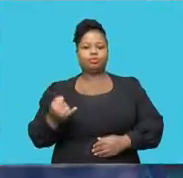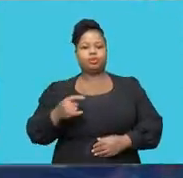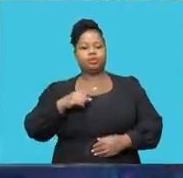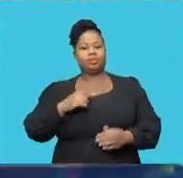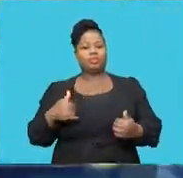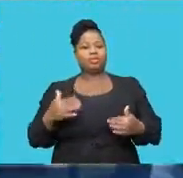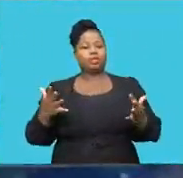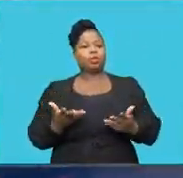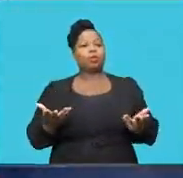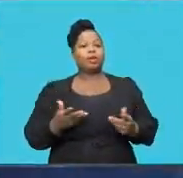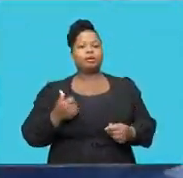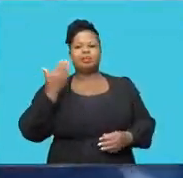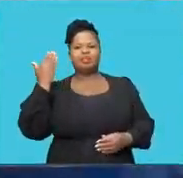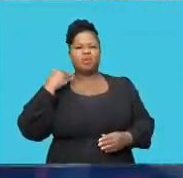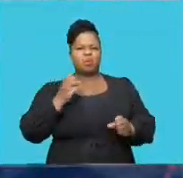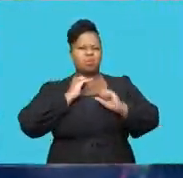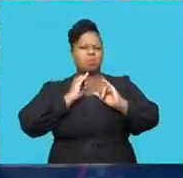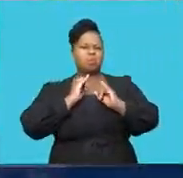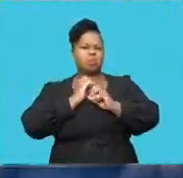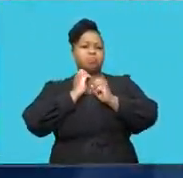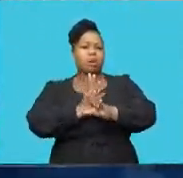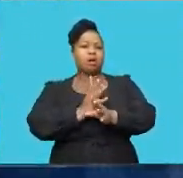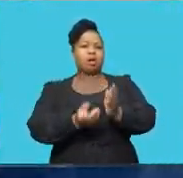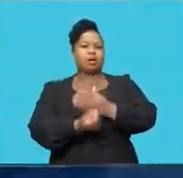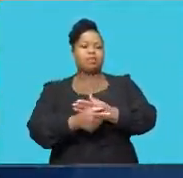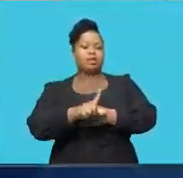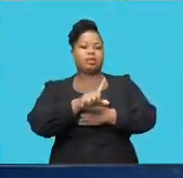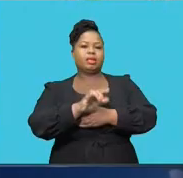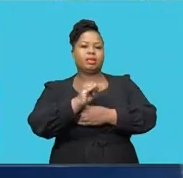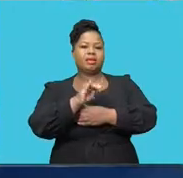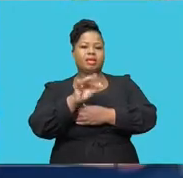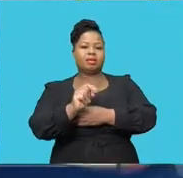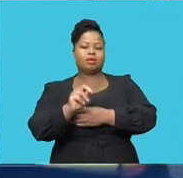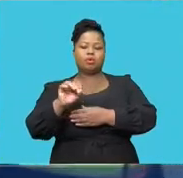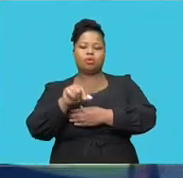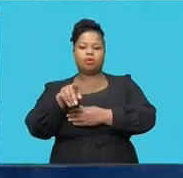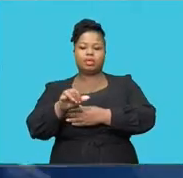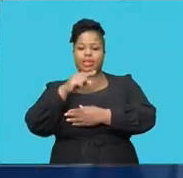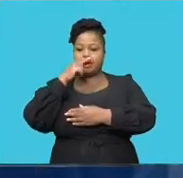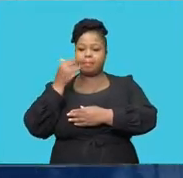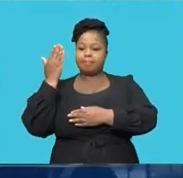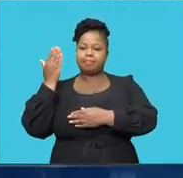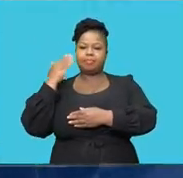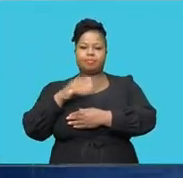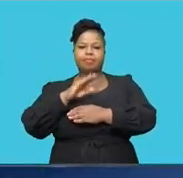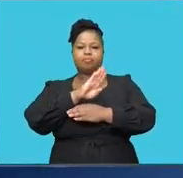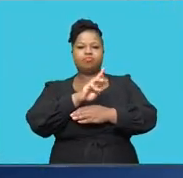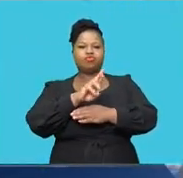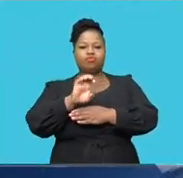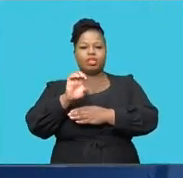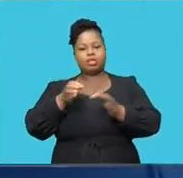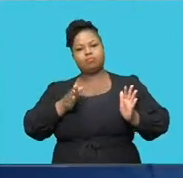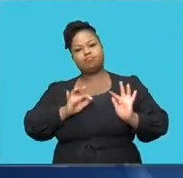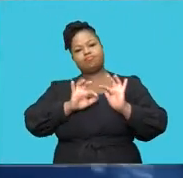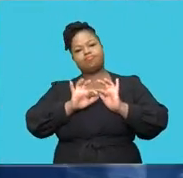oqale kumgwaqo osanda kwehlelwa yinhlekelelo Lilian Ngoyi owaziwa ngo-Bri wakhuphuka njalo lo mkhuleko ngopleyini waze wayothi